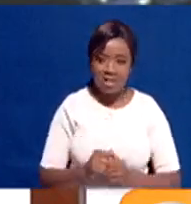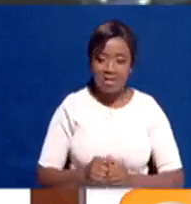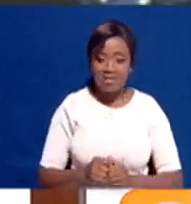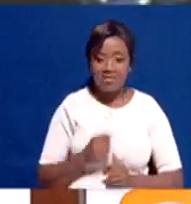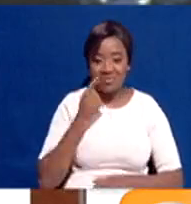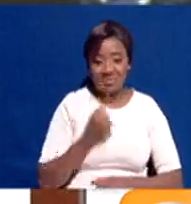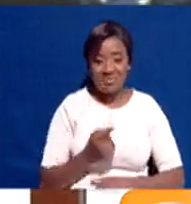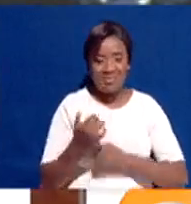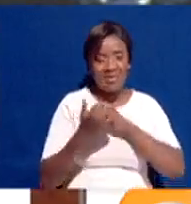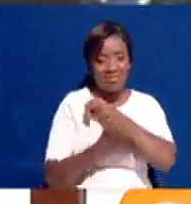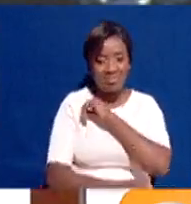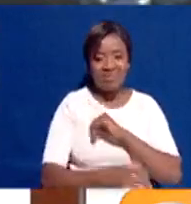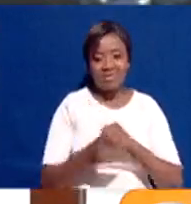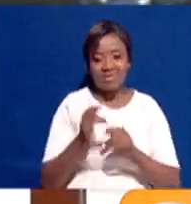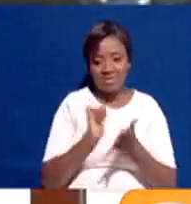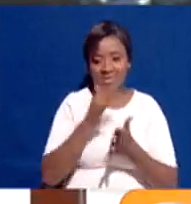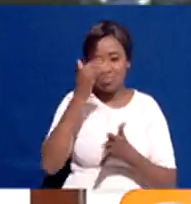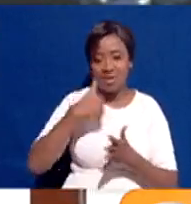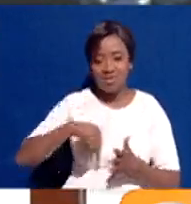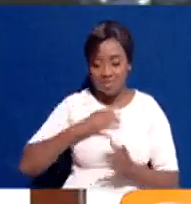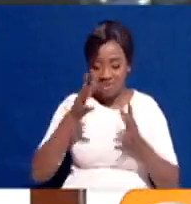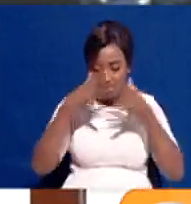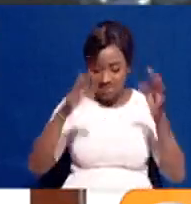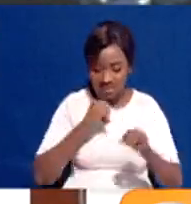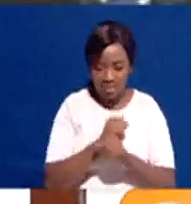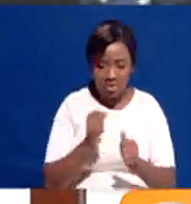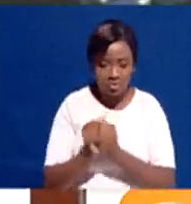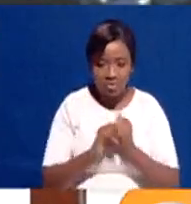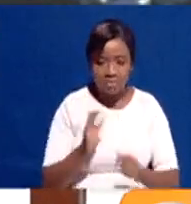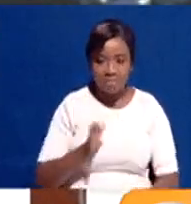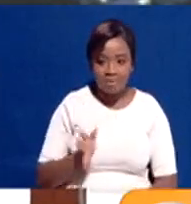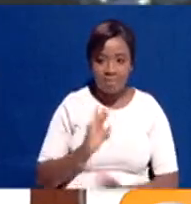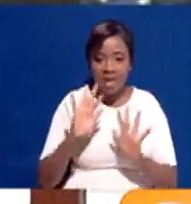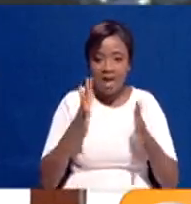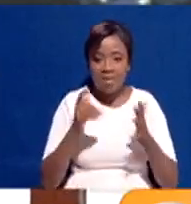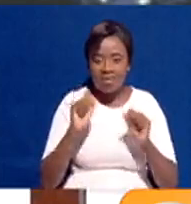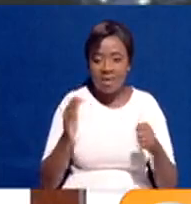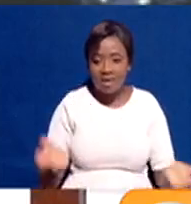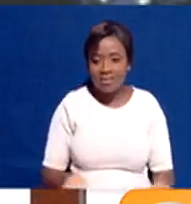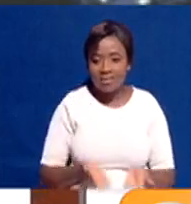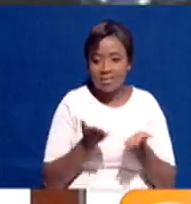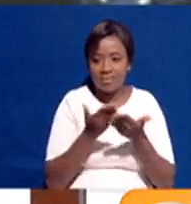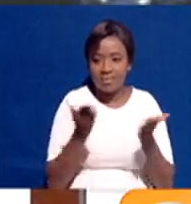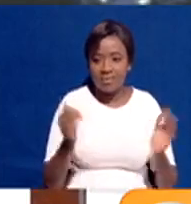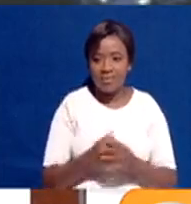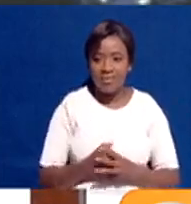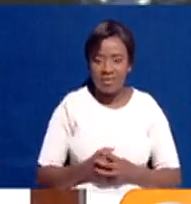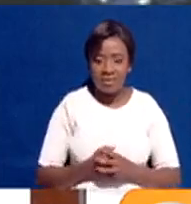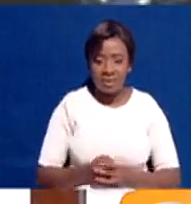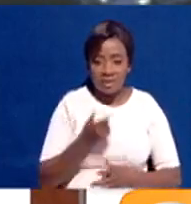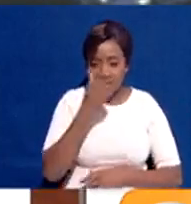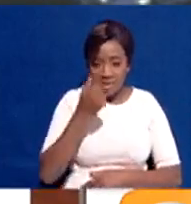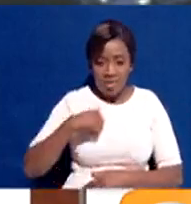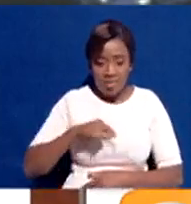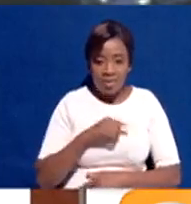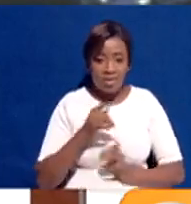poverty is what makes us come together as women to find out how can we uplift them. Because as she says, we are in a patriarchal society, and